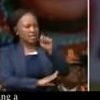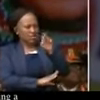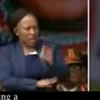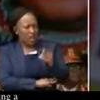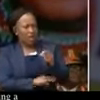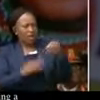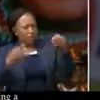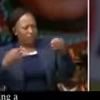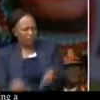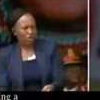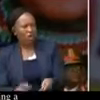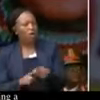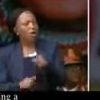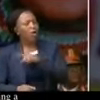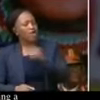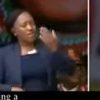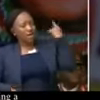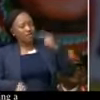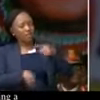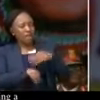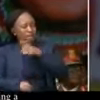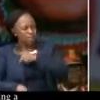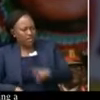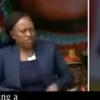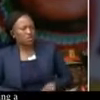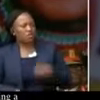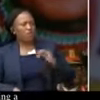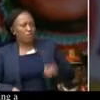that you were the president of the Women's League